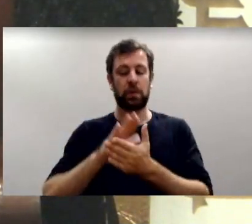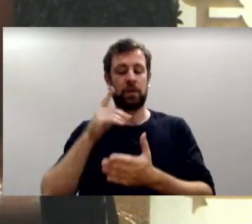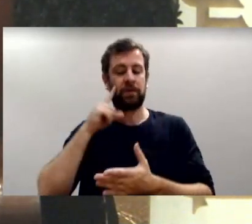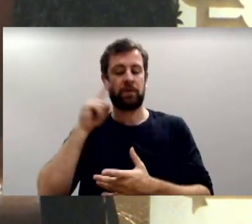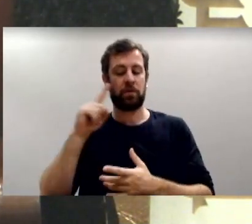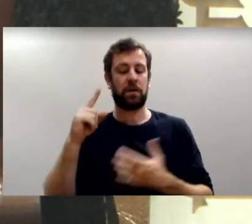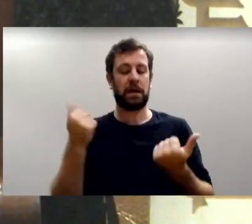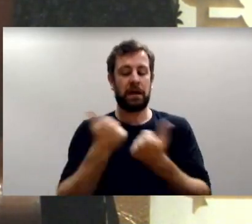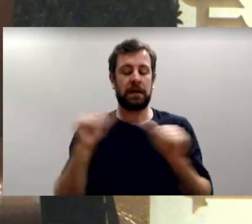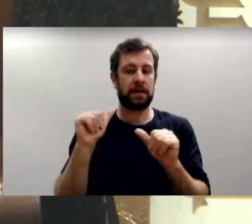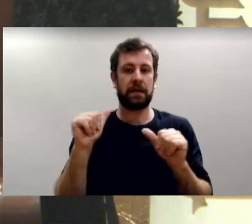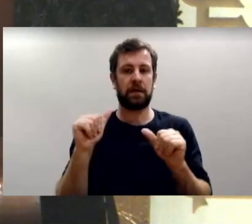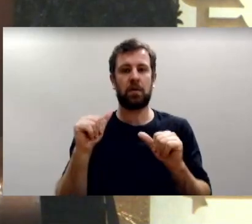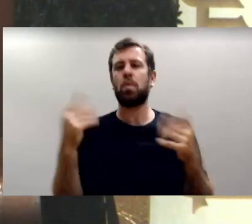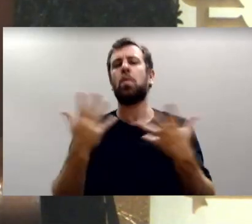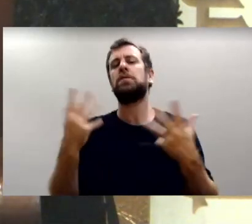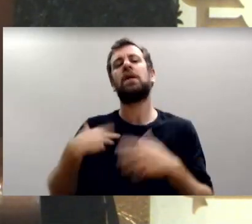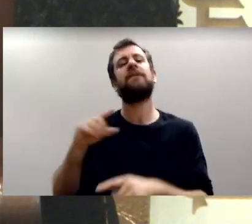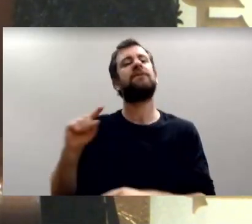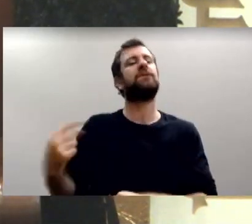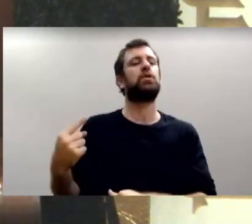what was the first qibla of the Muslims?